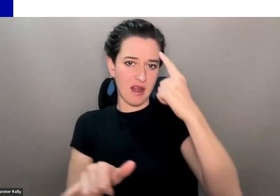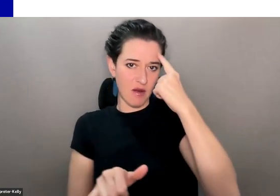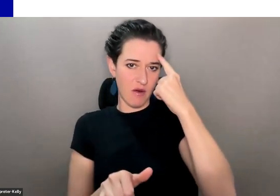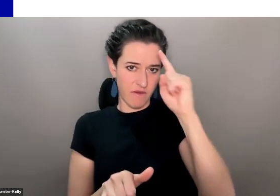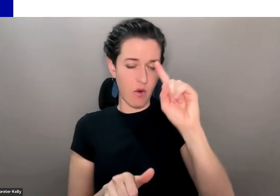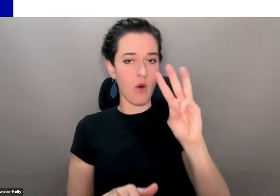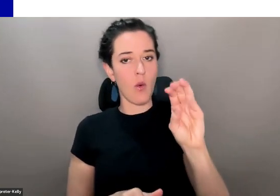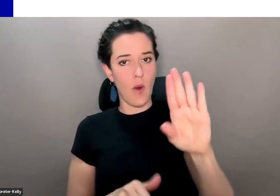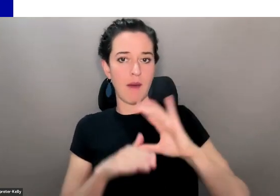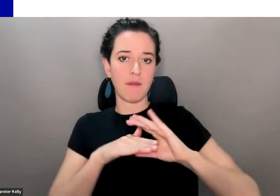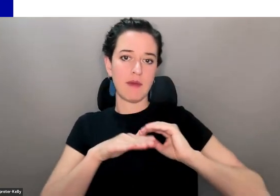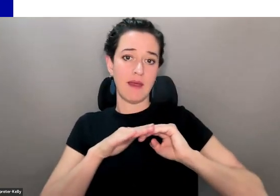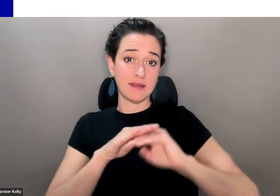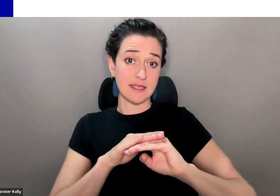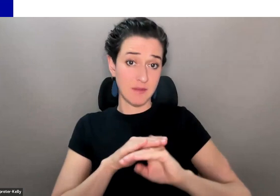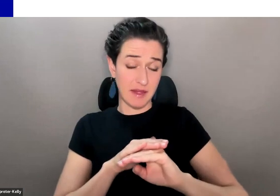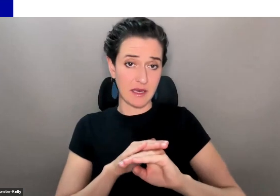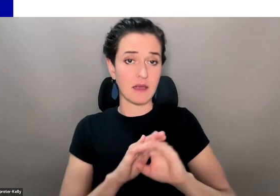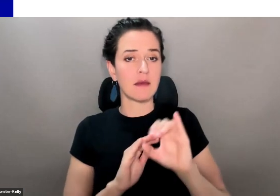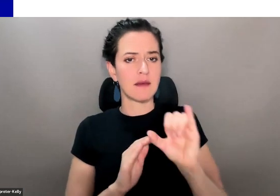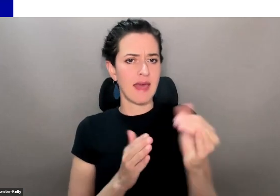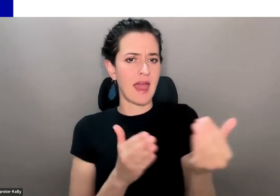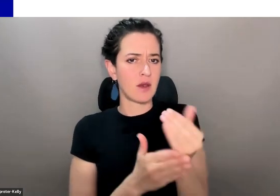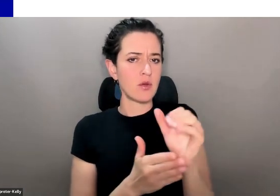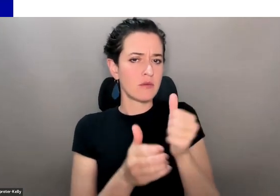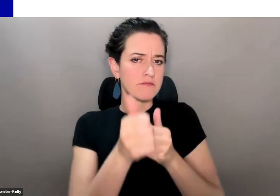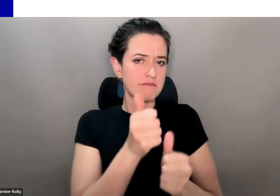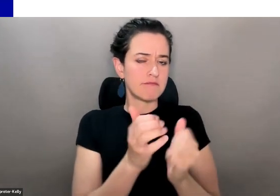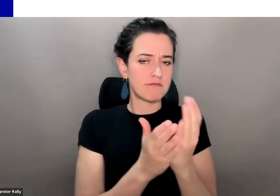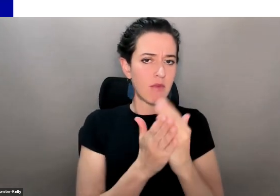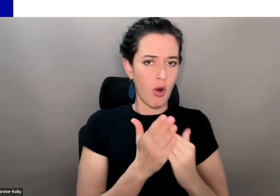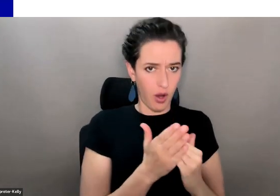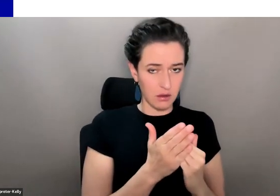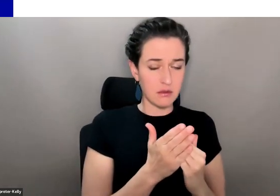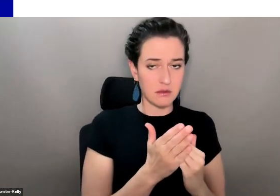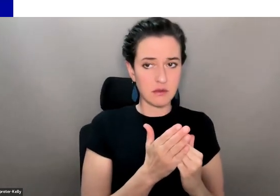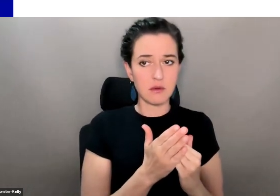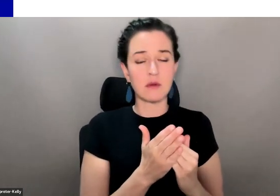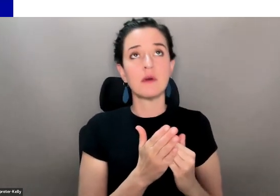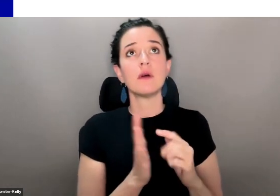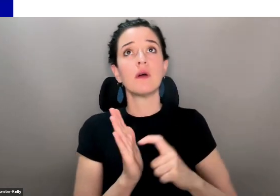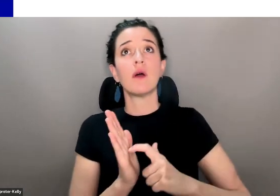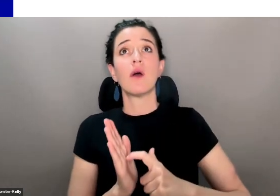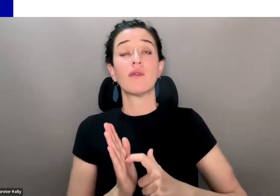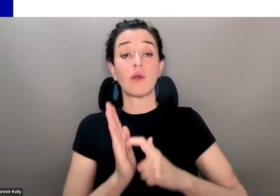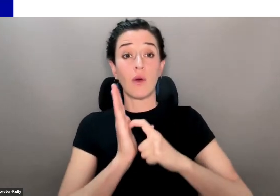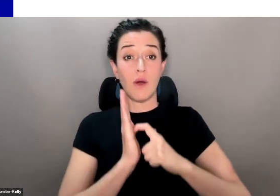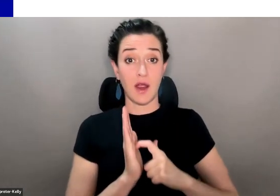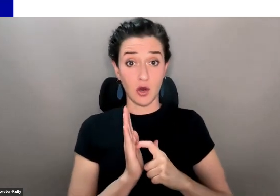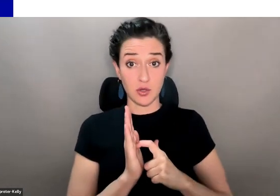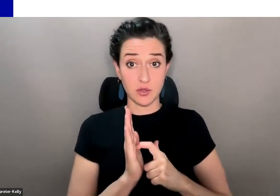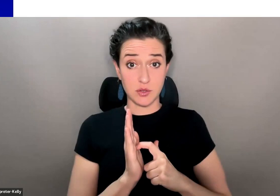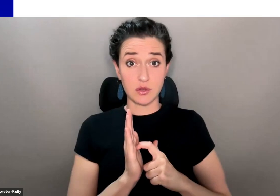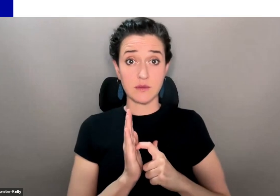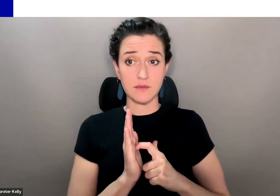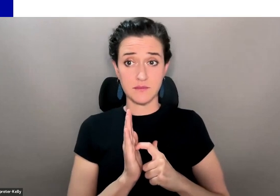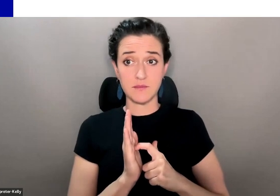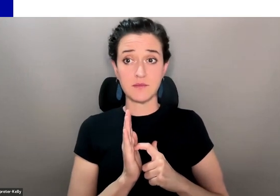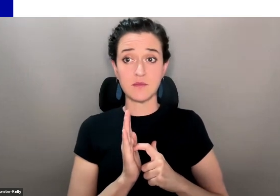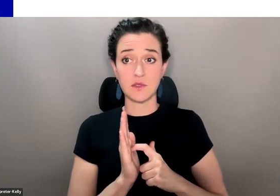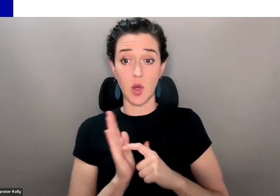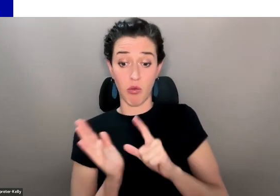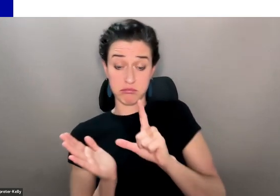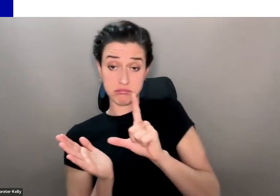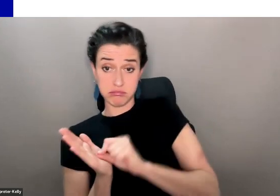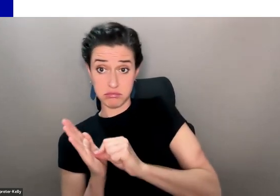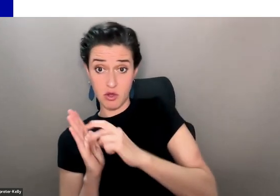new subpart I, which is where you can find these web and mobile accessibility provisions, requires that effective 2 years from publication of